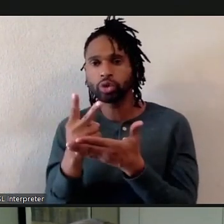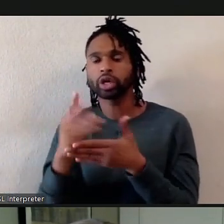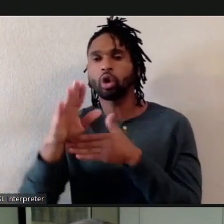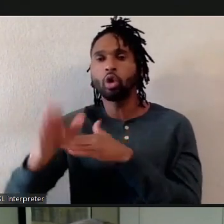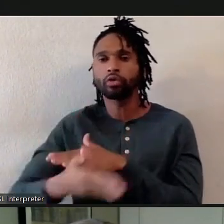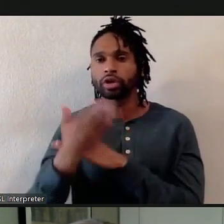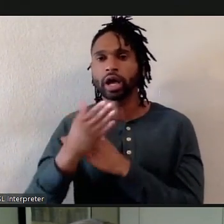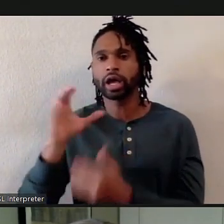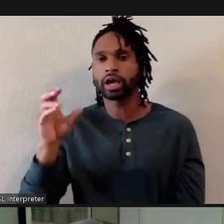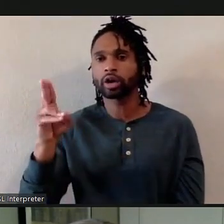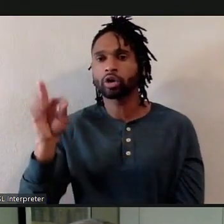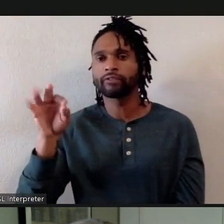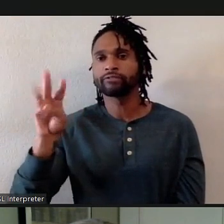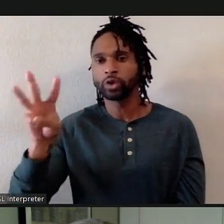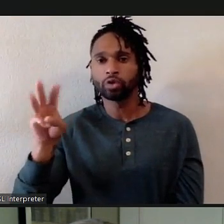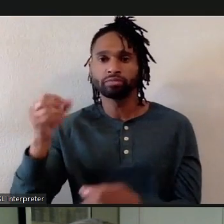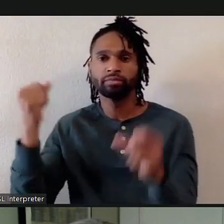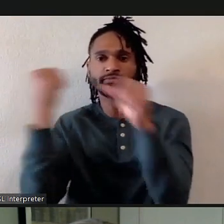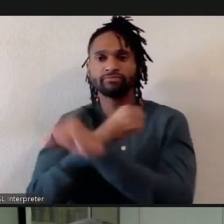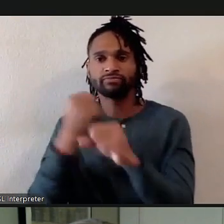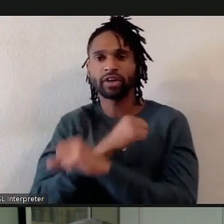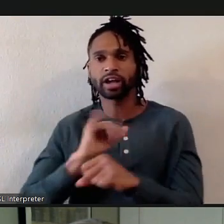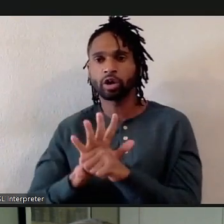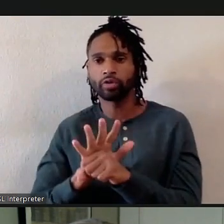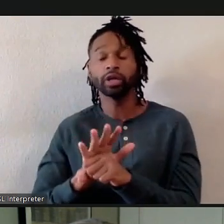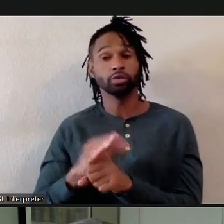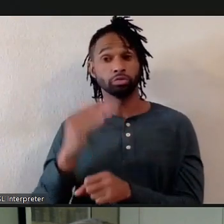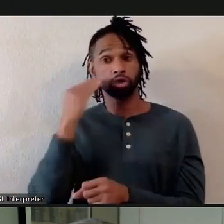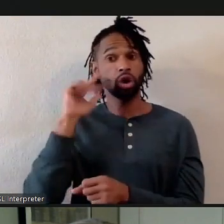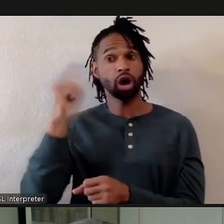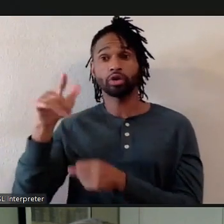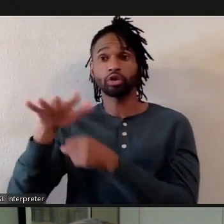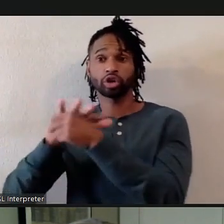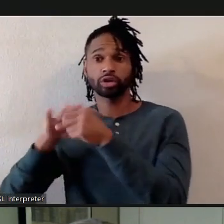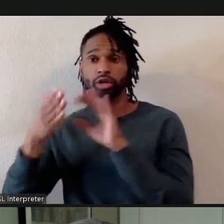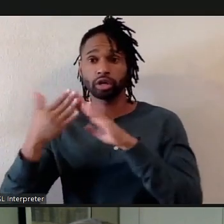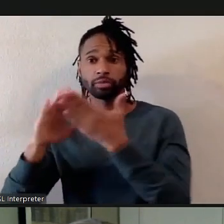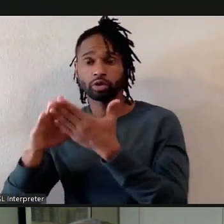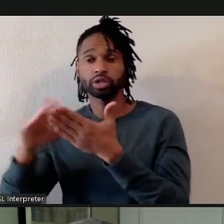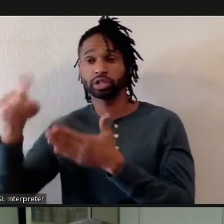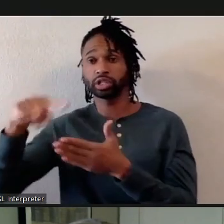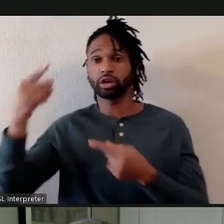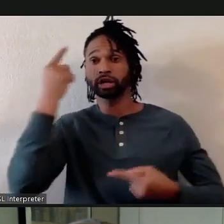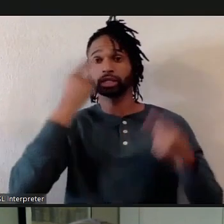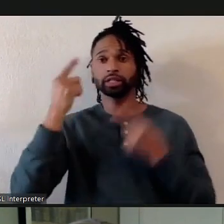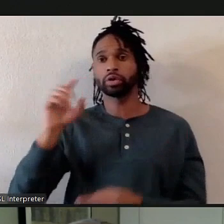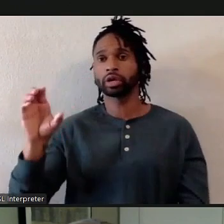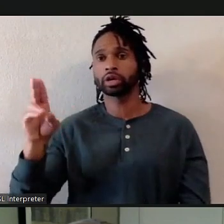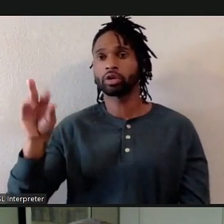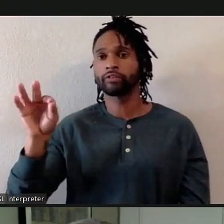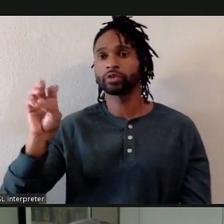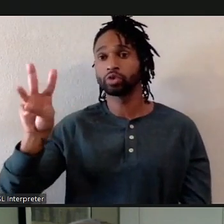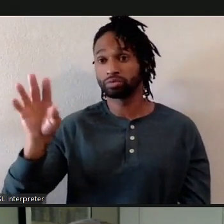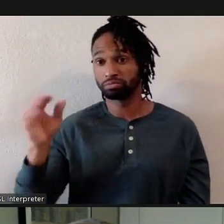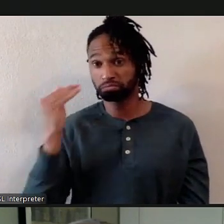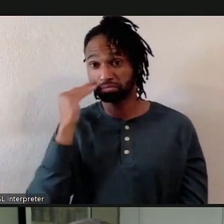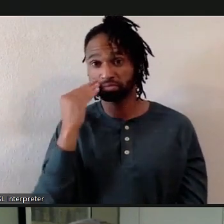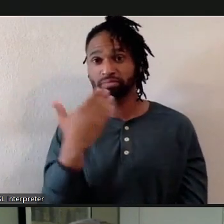curfew to fight COVID? And do you know of other communities that are considering curfews? Thank you.